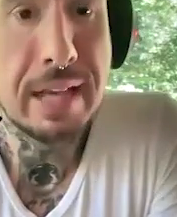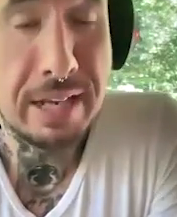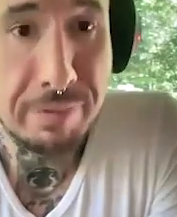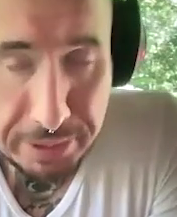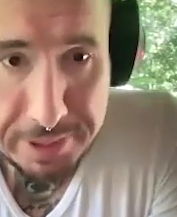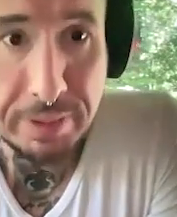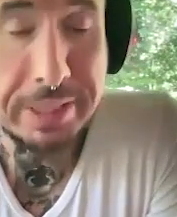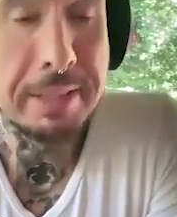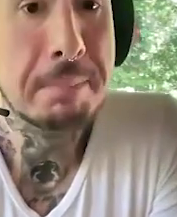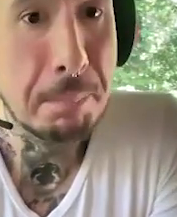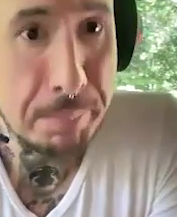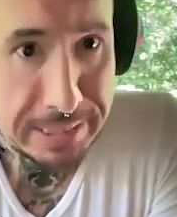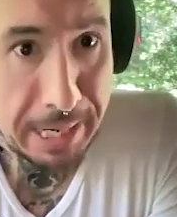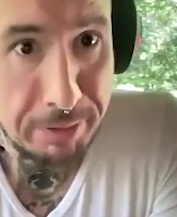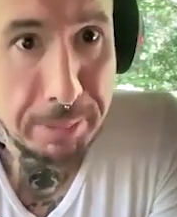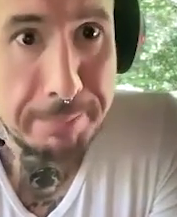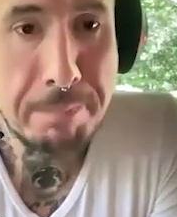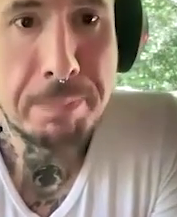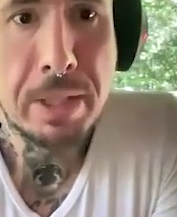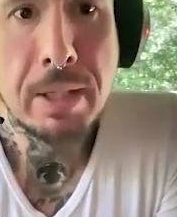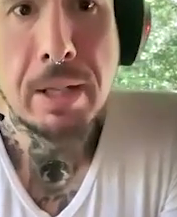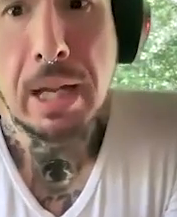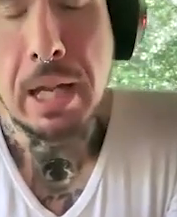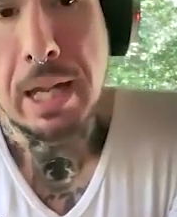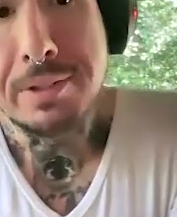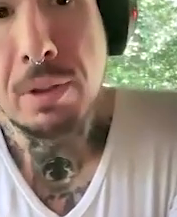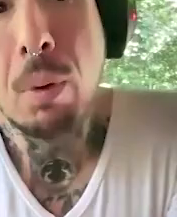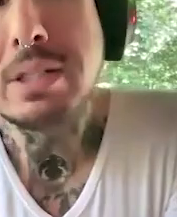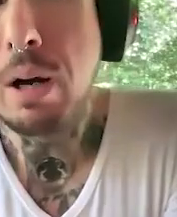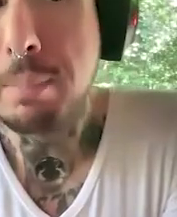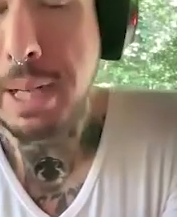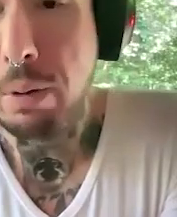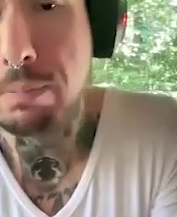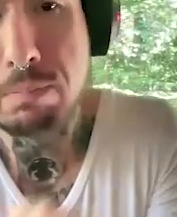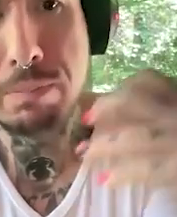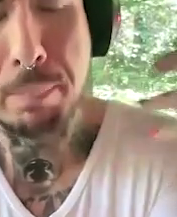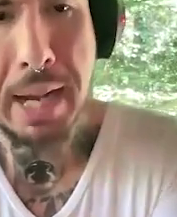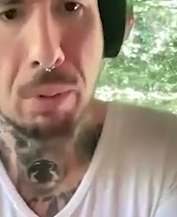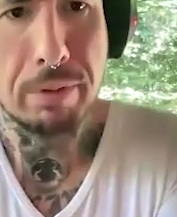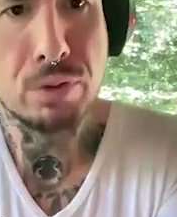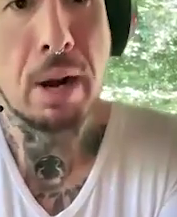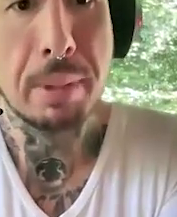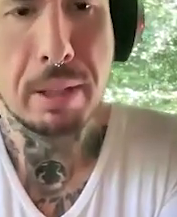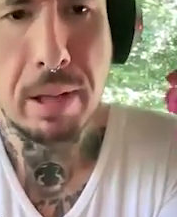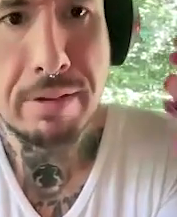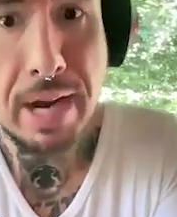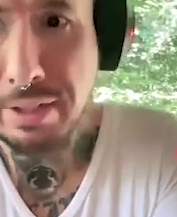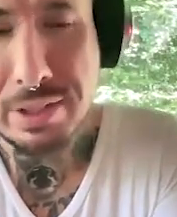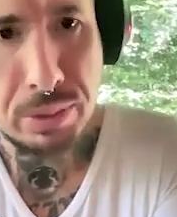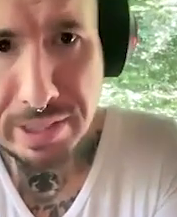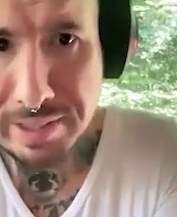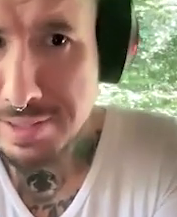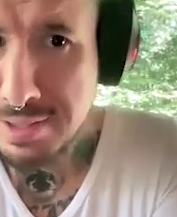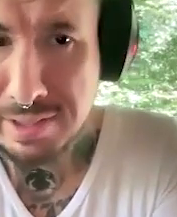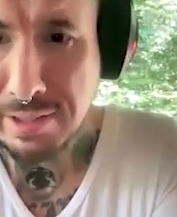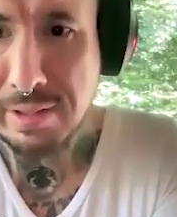literally and figuratively beaten out of me. And so when we talk about the power of trauma and